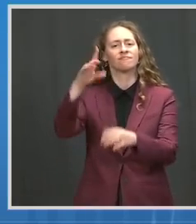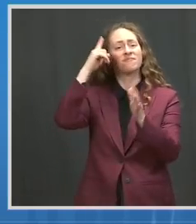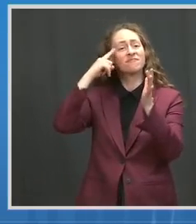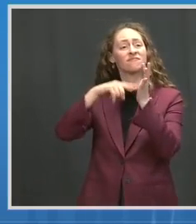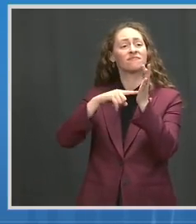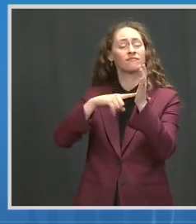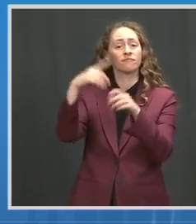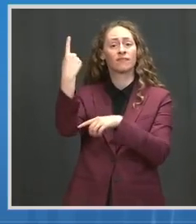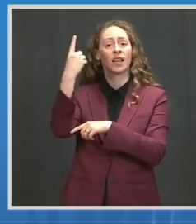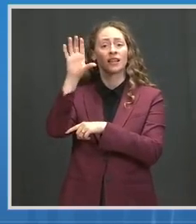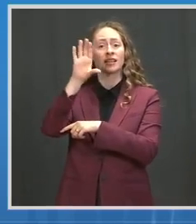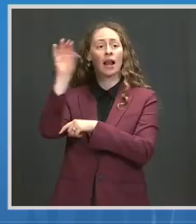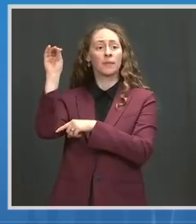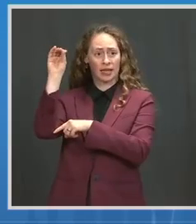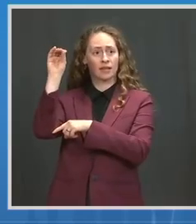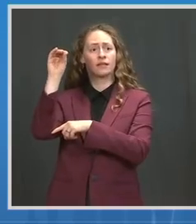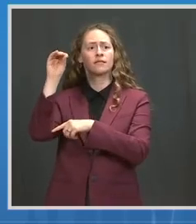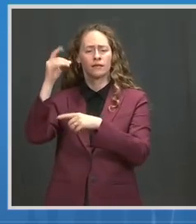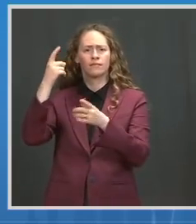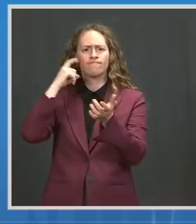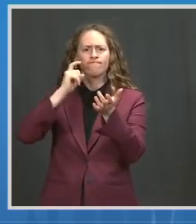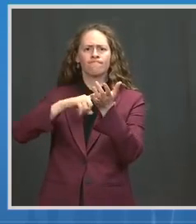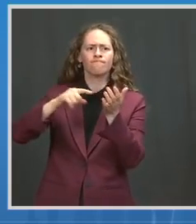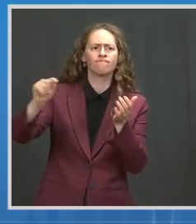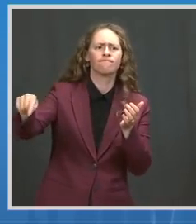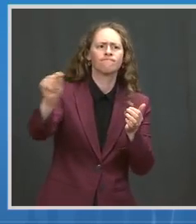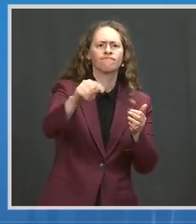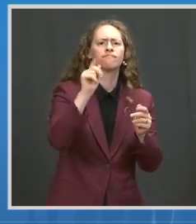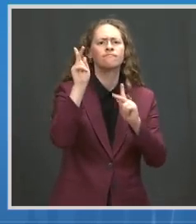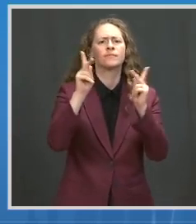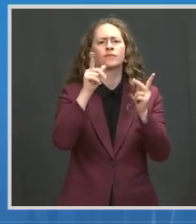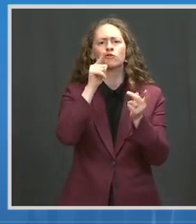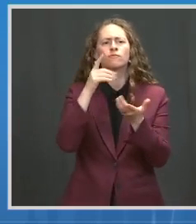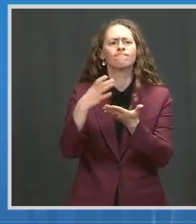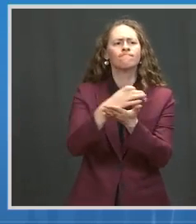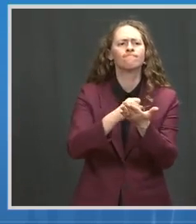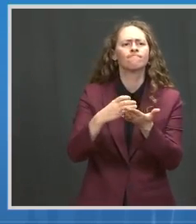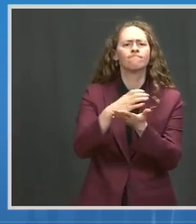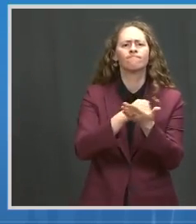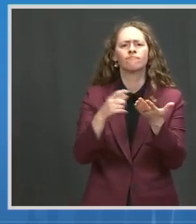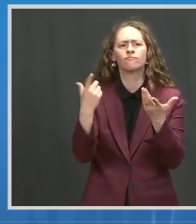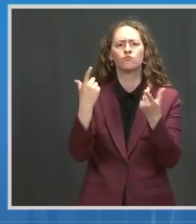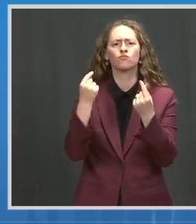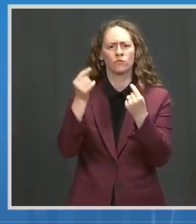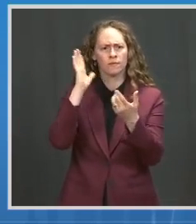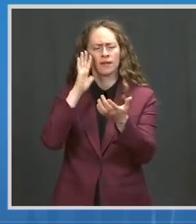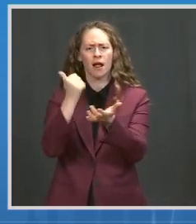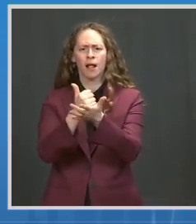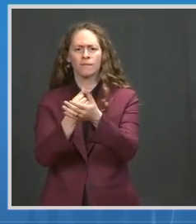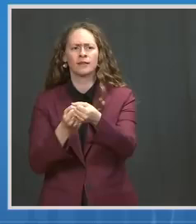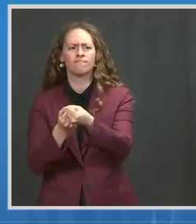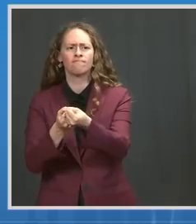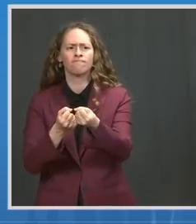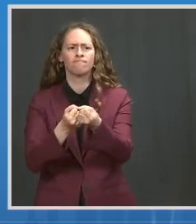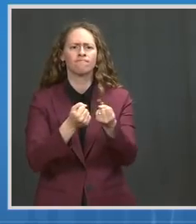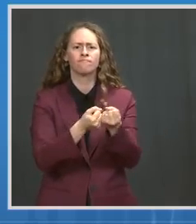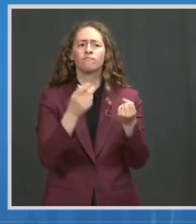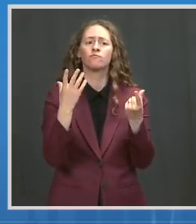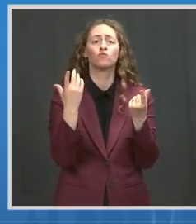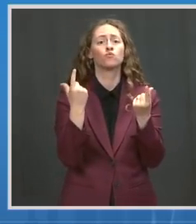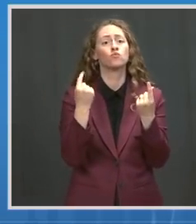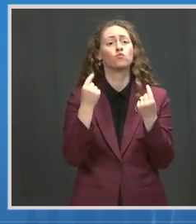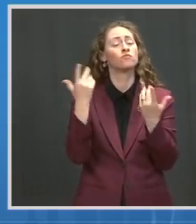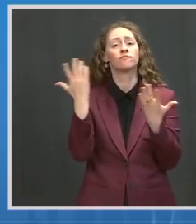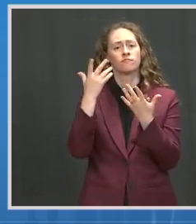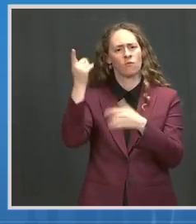initiating something highly innovative that I hope people follow, and so do they. They will launch a campaign to conduct